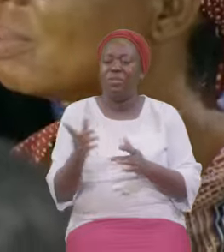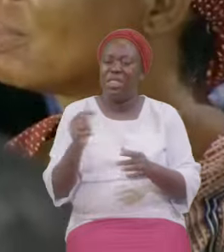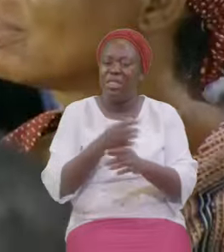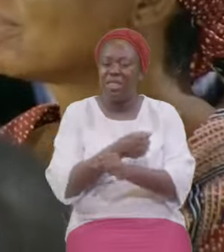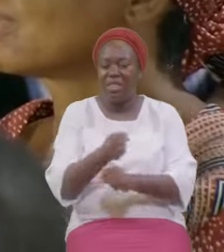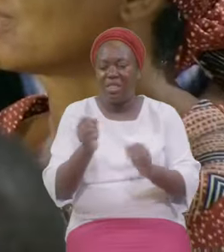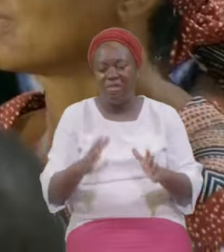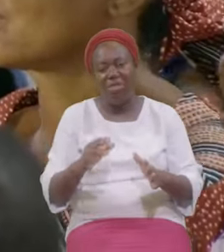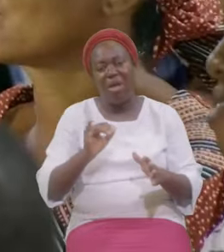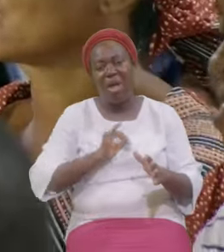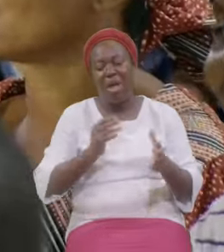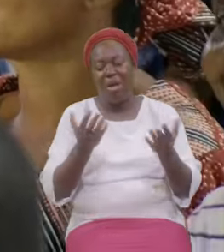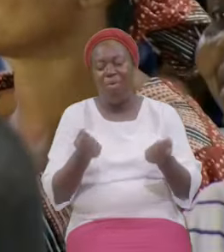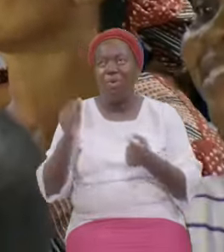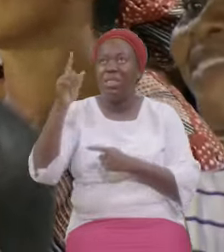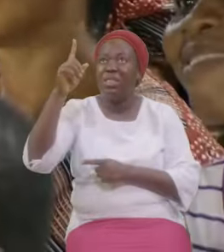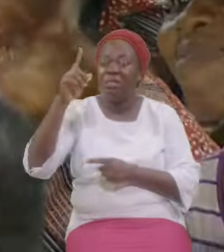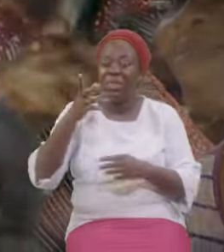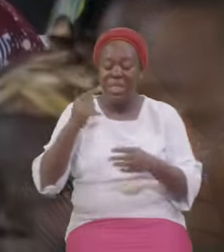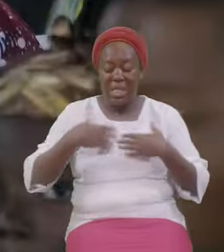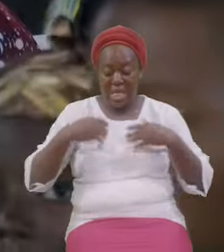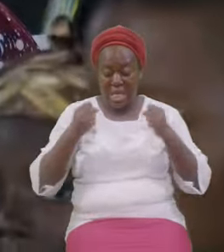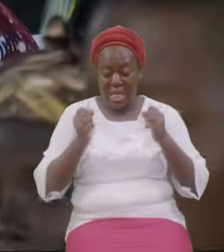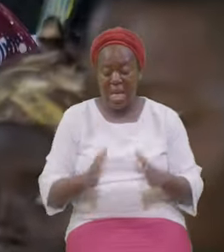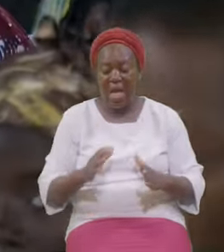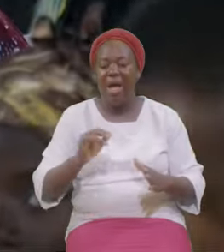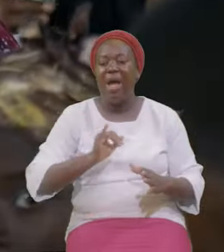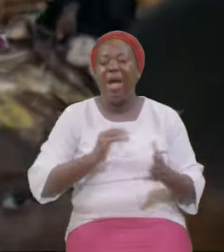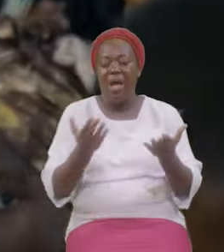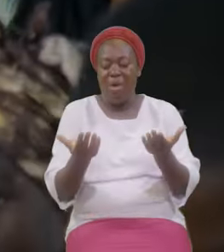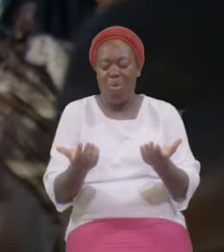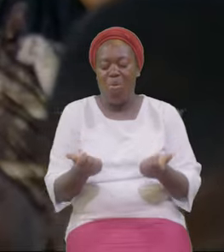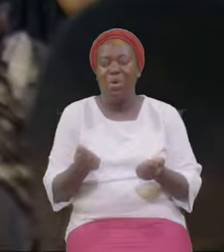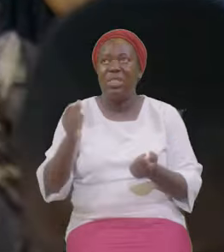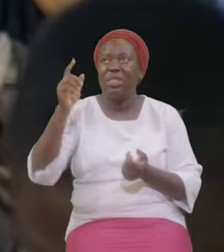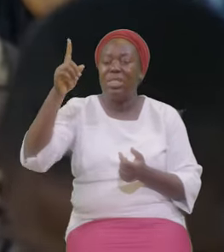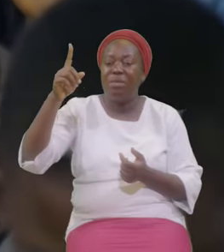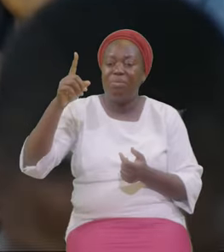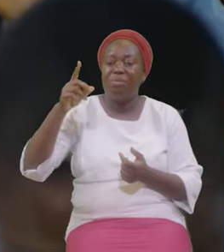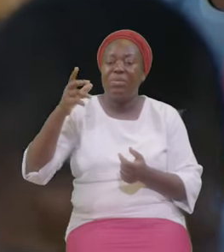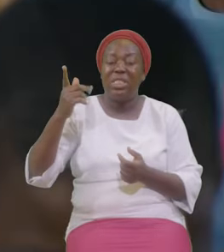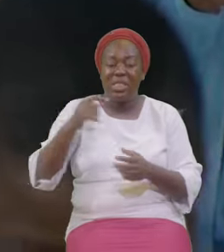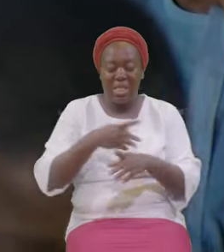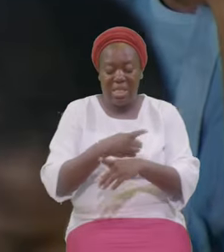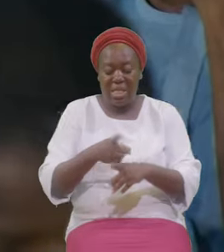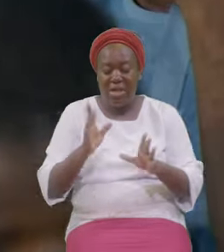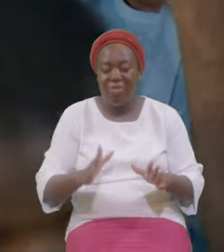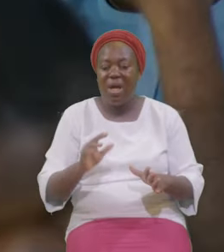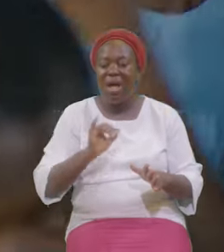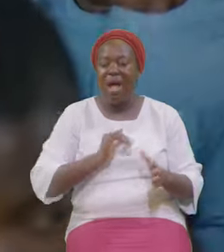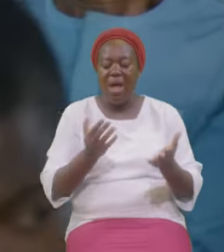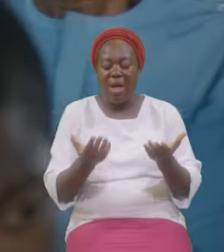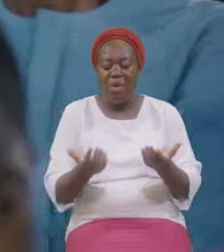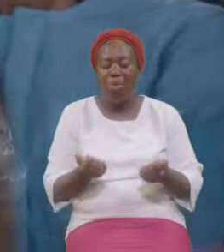him. The healer, I want him. Do you? The deliverer, I want him. Whatever